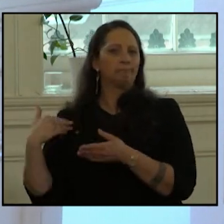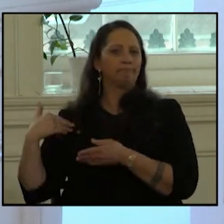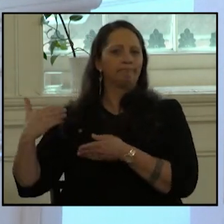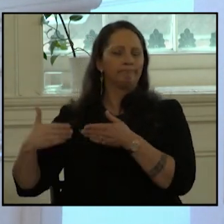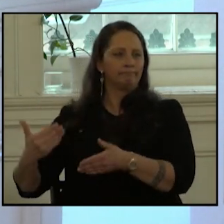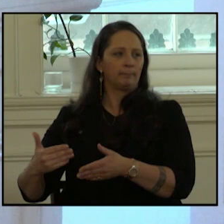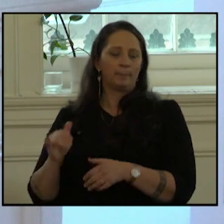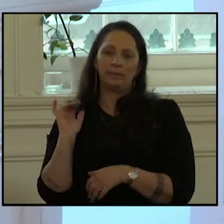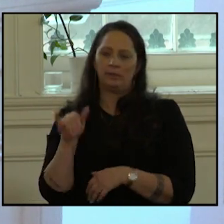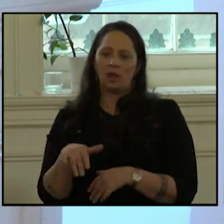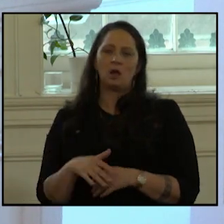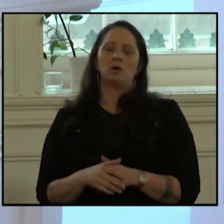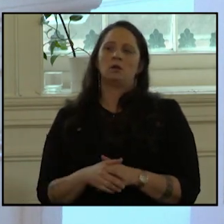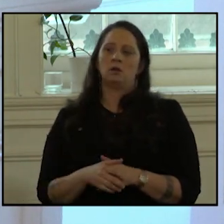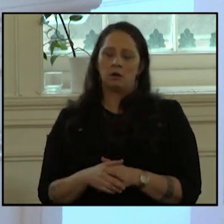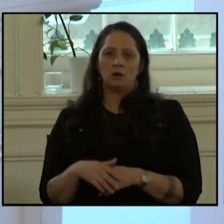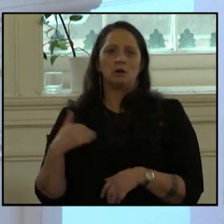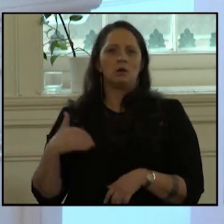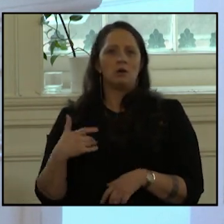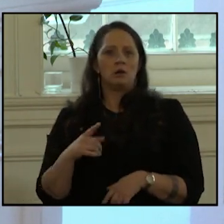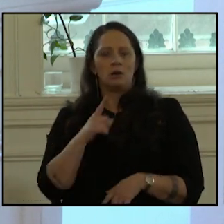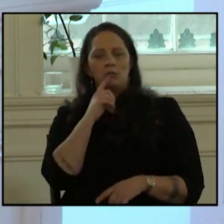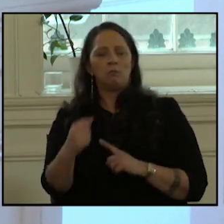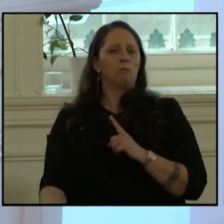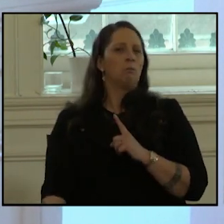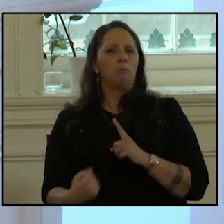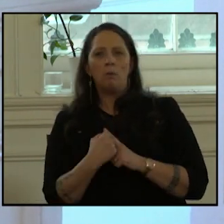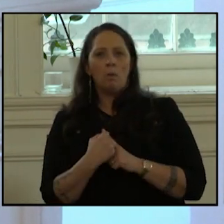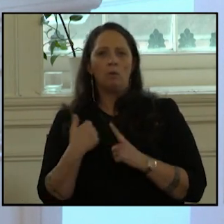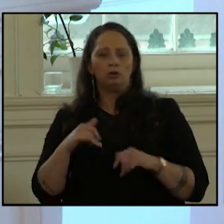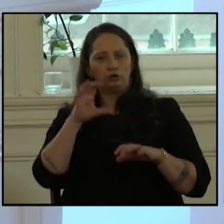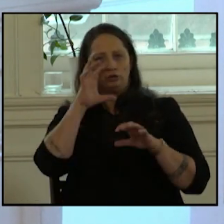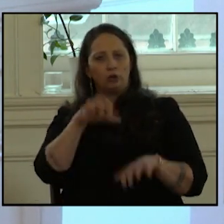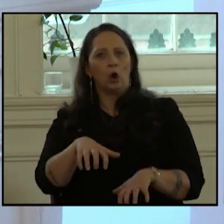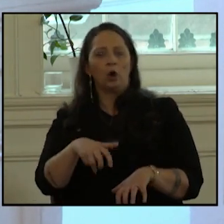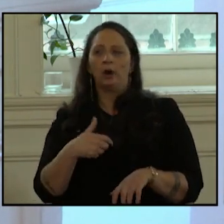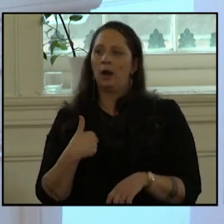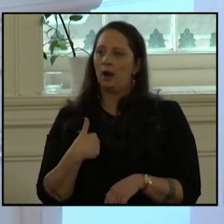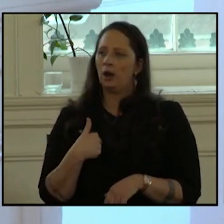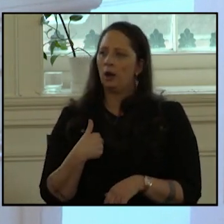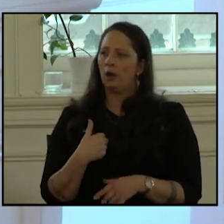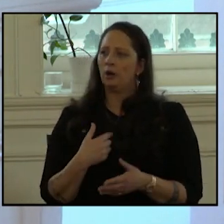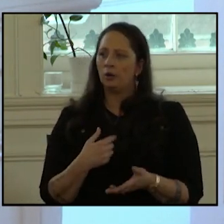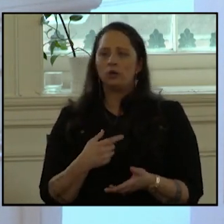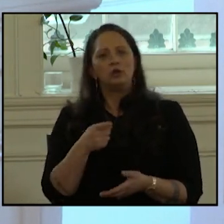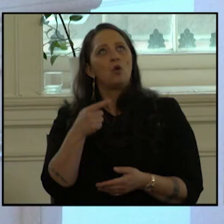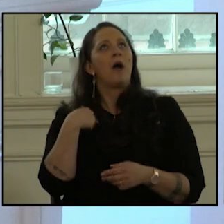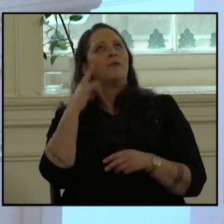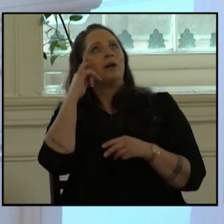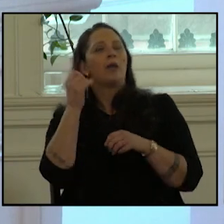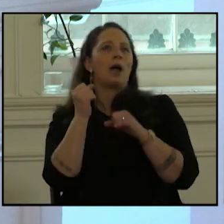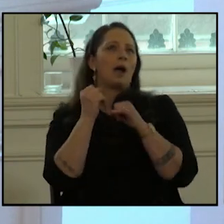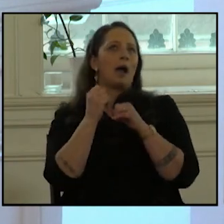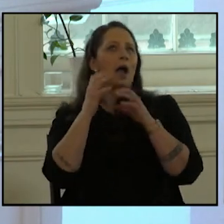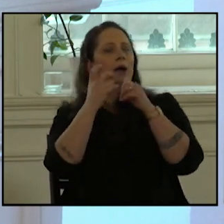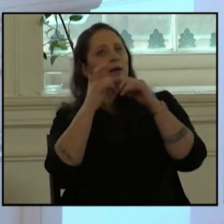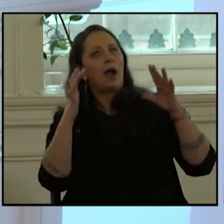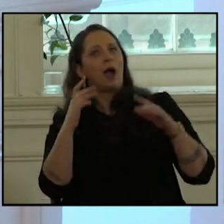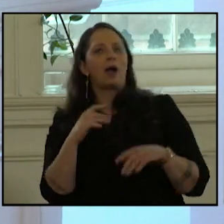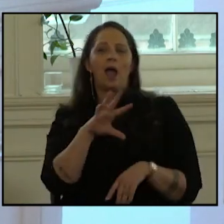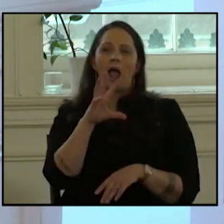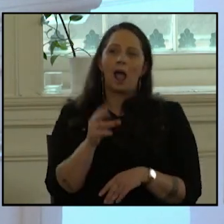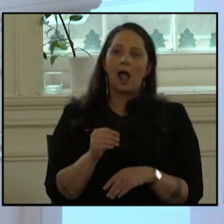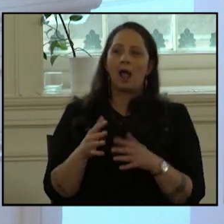And that was a little bit of a shock for me. I started, you know, you have an idea, you know, you're growing up in this country, you're African American, there's